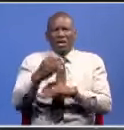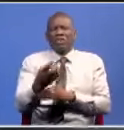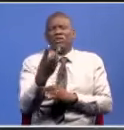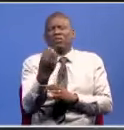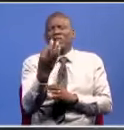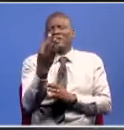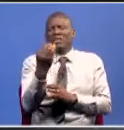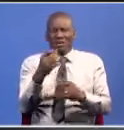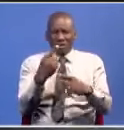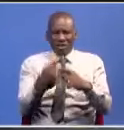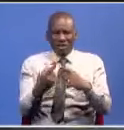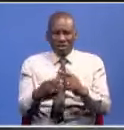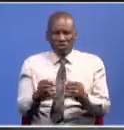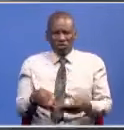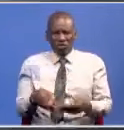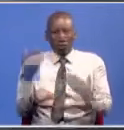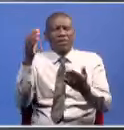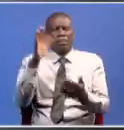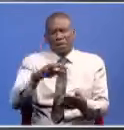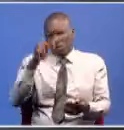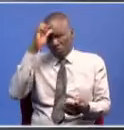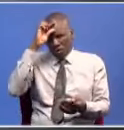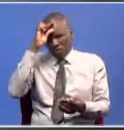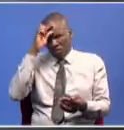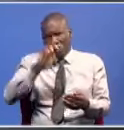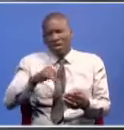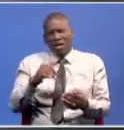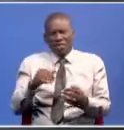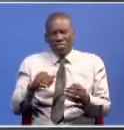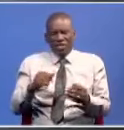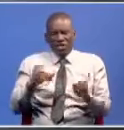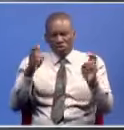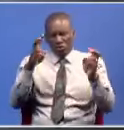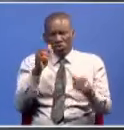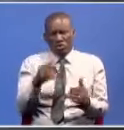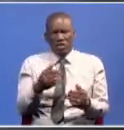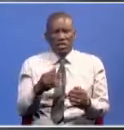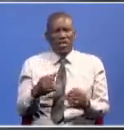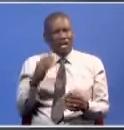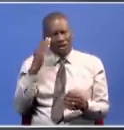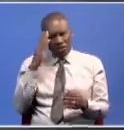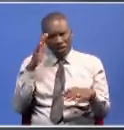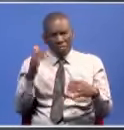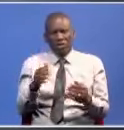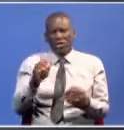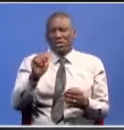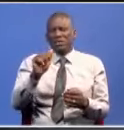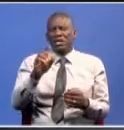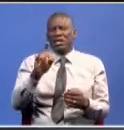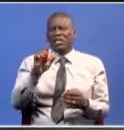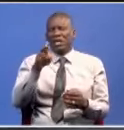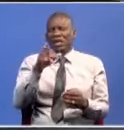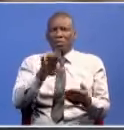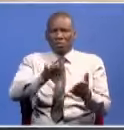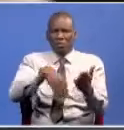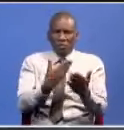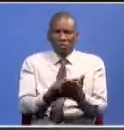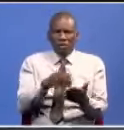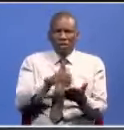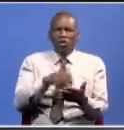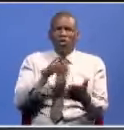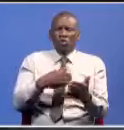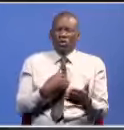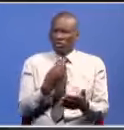or 30 years hand it over to the government. Other reservation I think I would also have about the Adani proposal again. From what I've seen